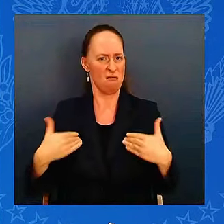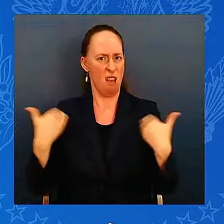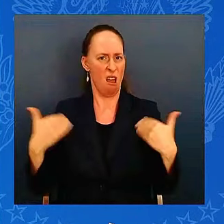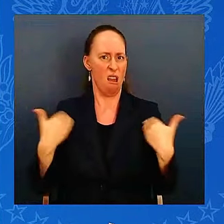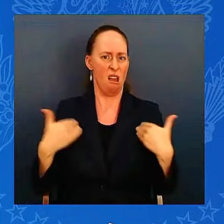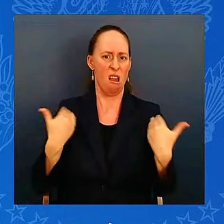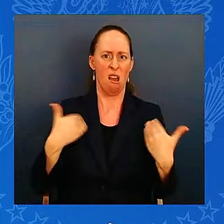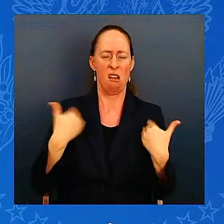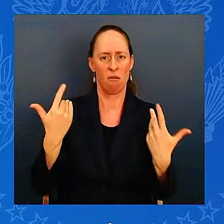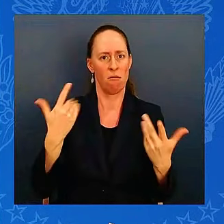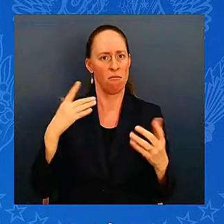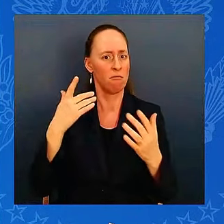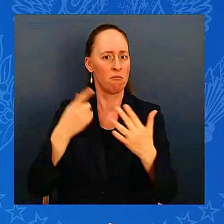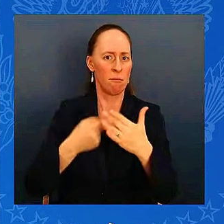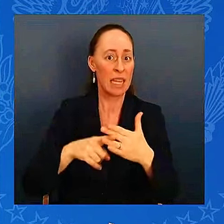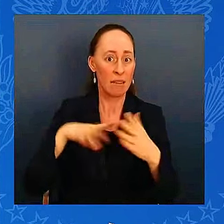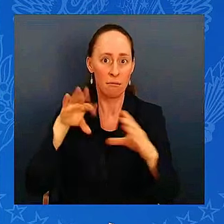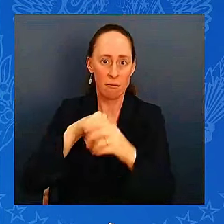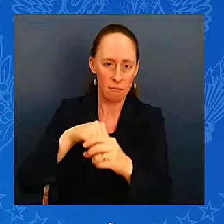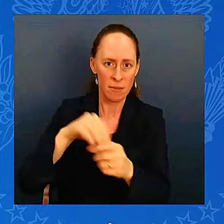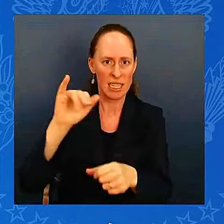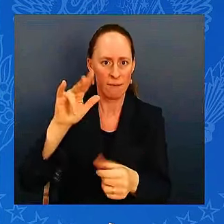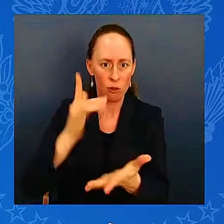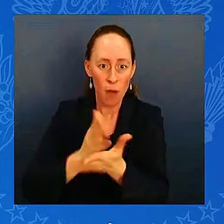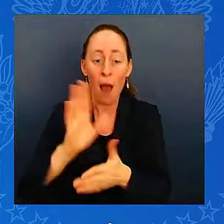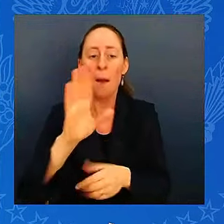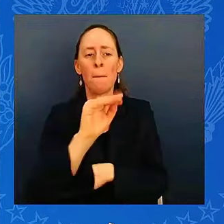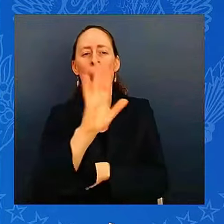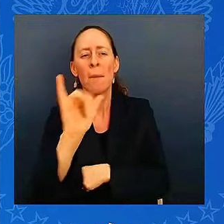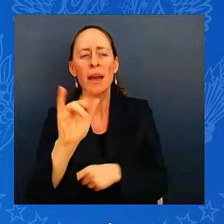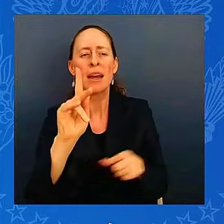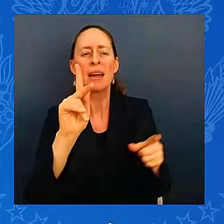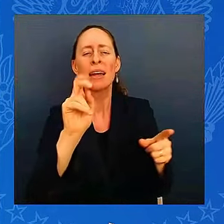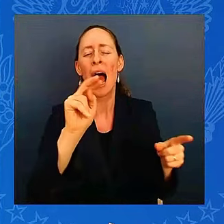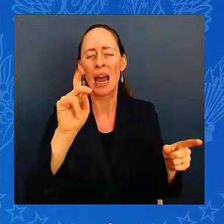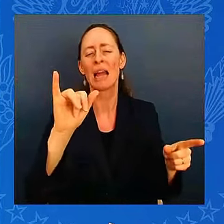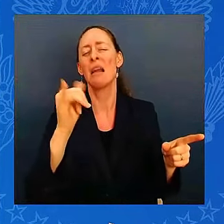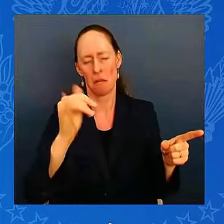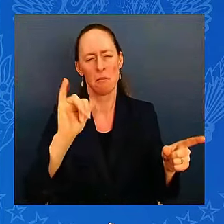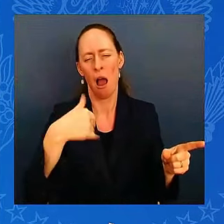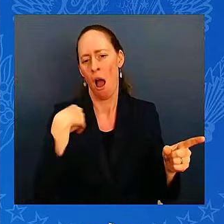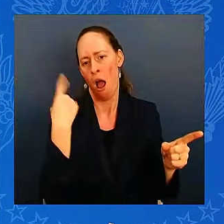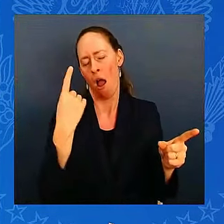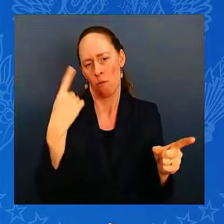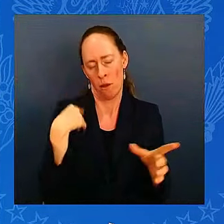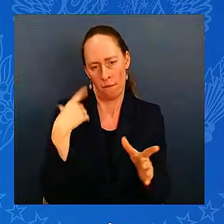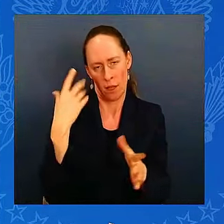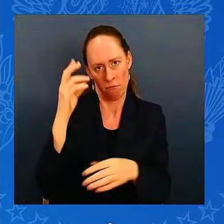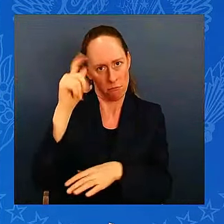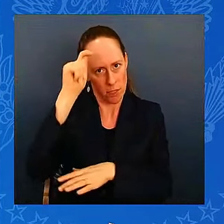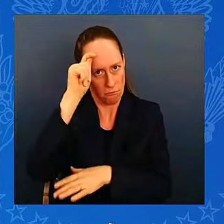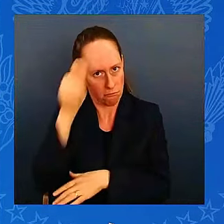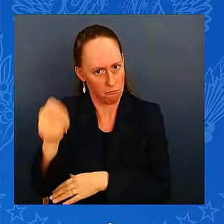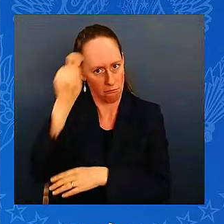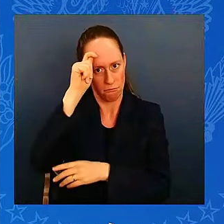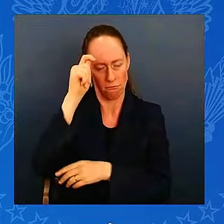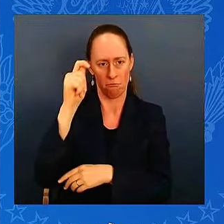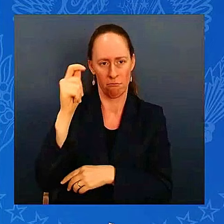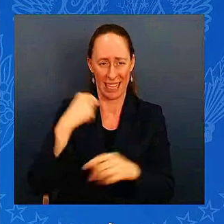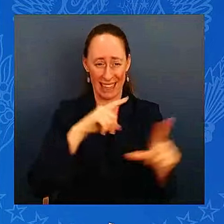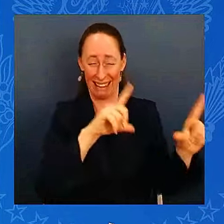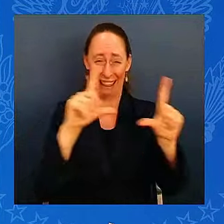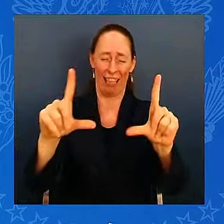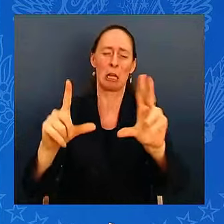great admiration for John Kennedy, but I could never picture him at my kitchen table. Anyway, so I walk in, and